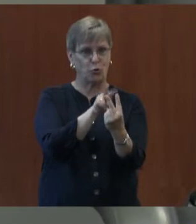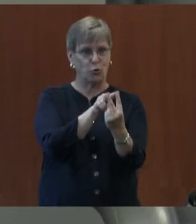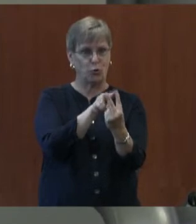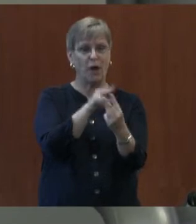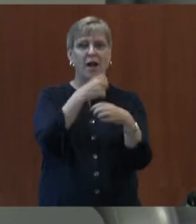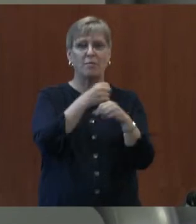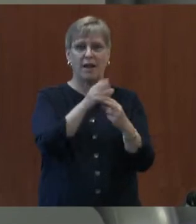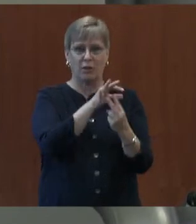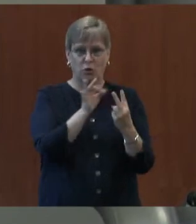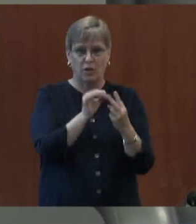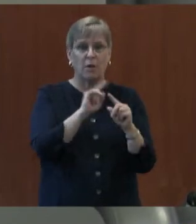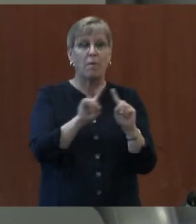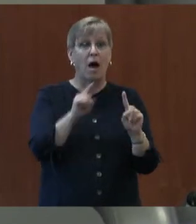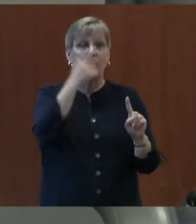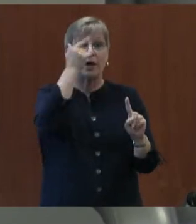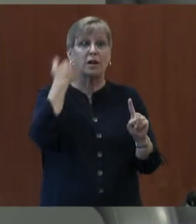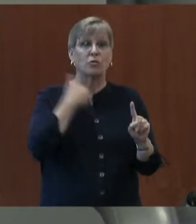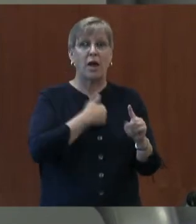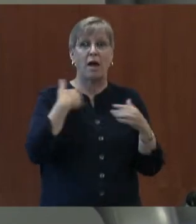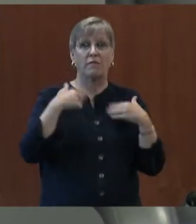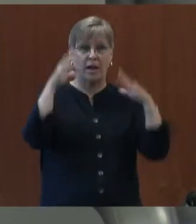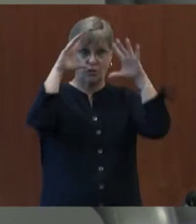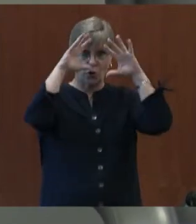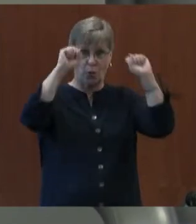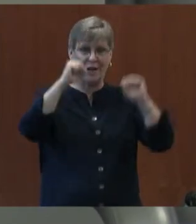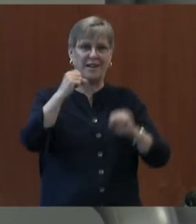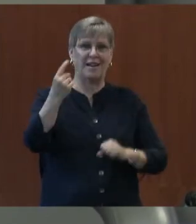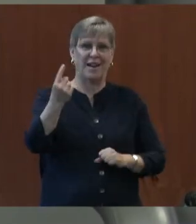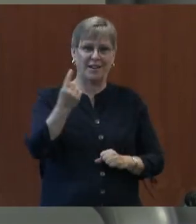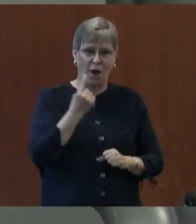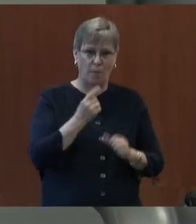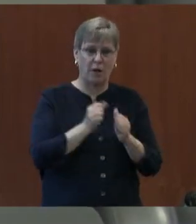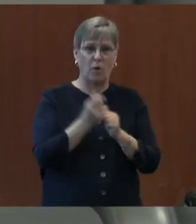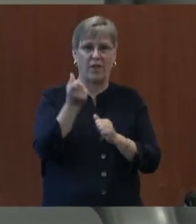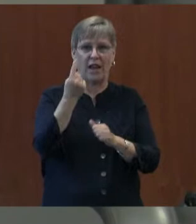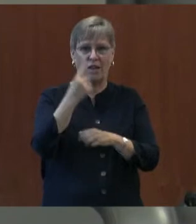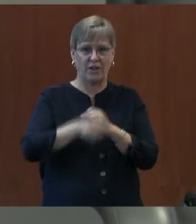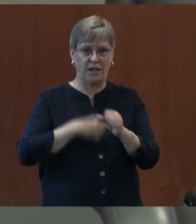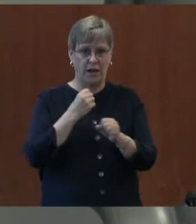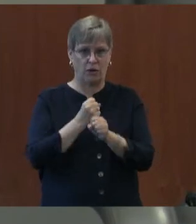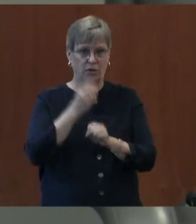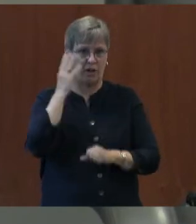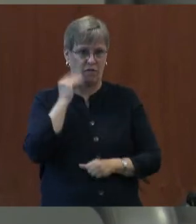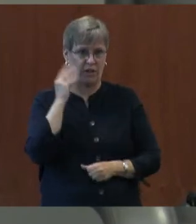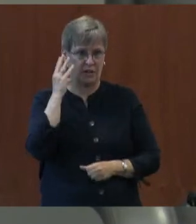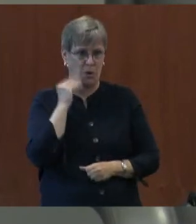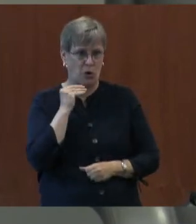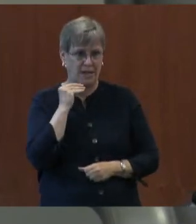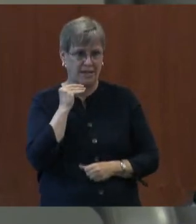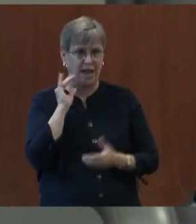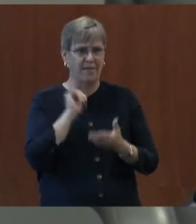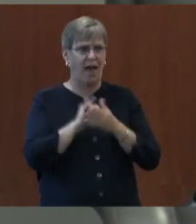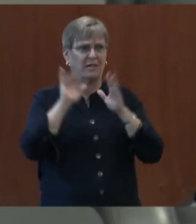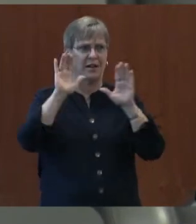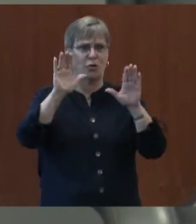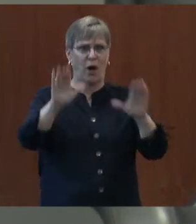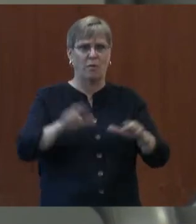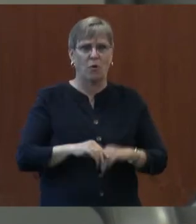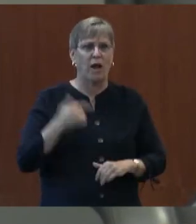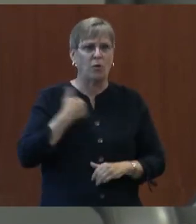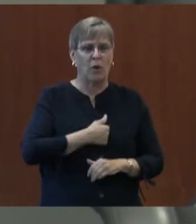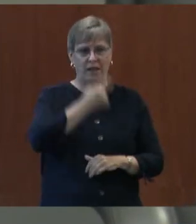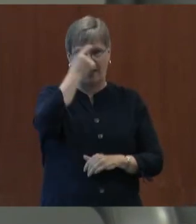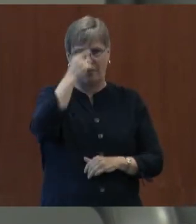the choice. But the fact that we have a superintendent coming with 11 years of experience, that's incredible when you think